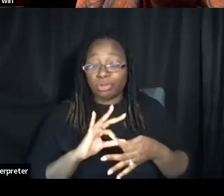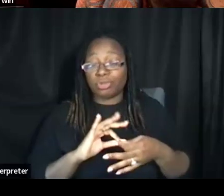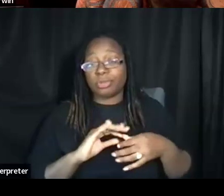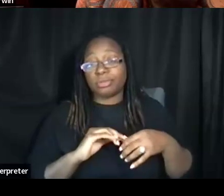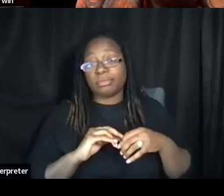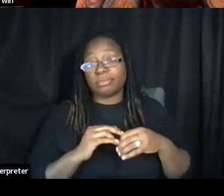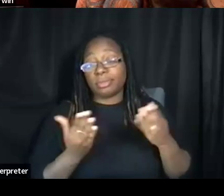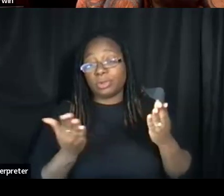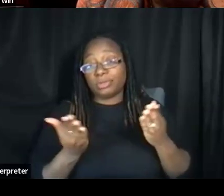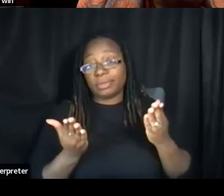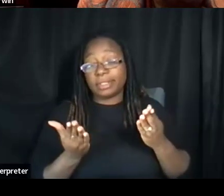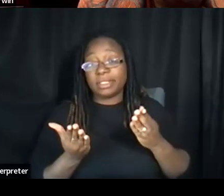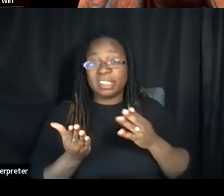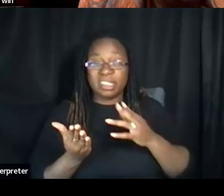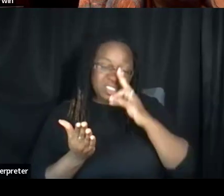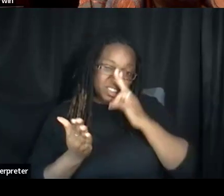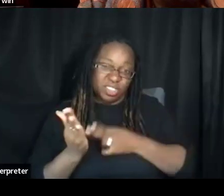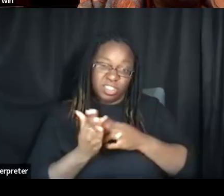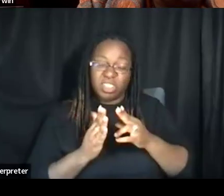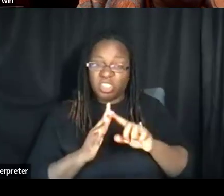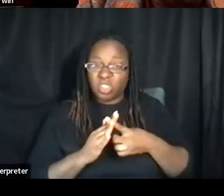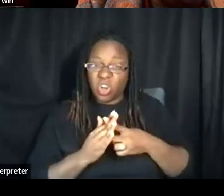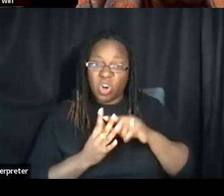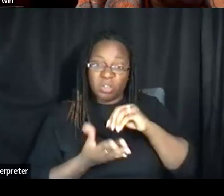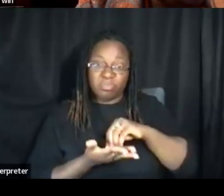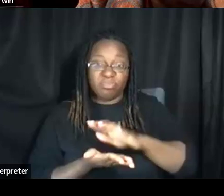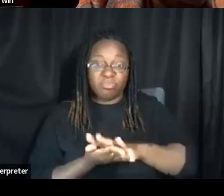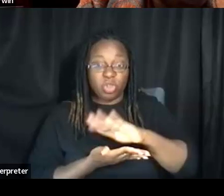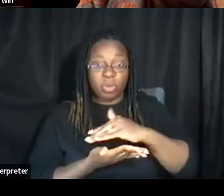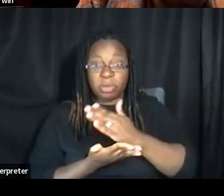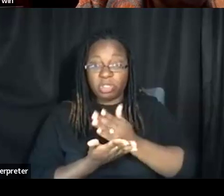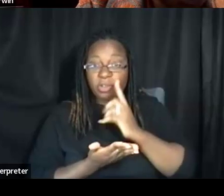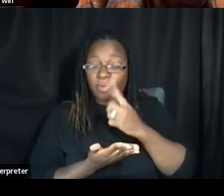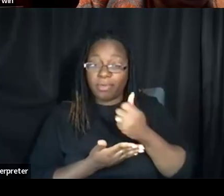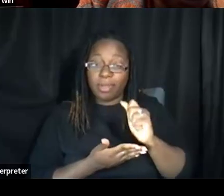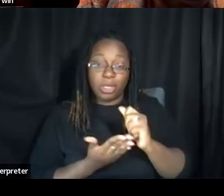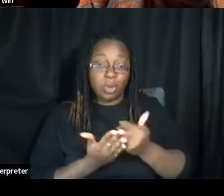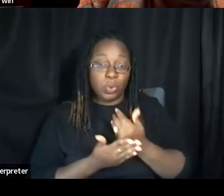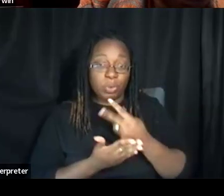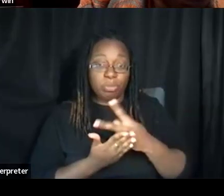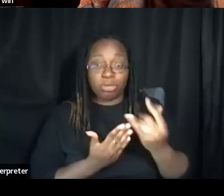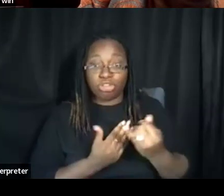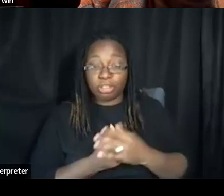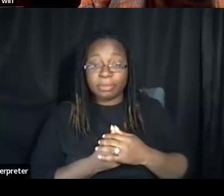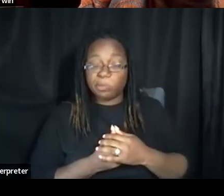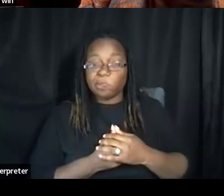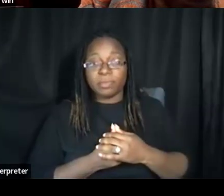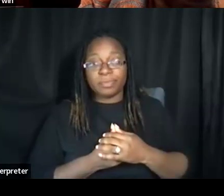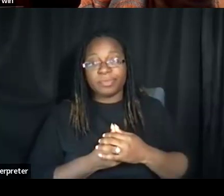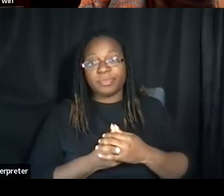and just start building it into your budgets for any new projects. But